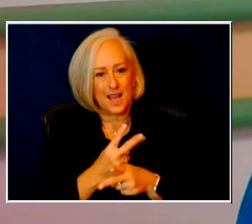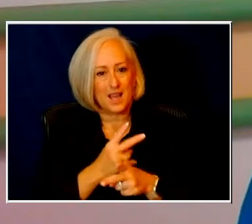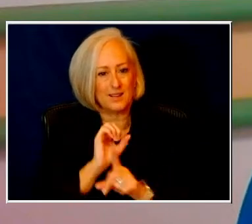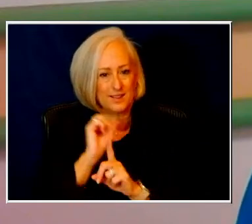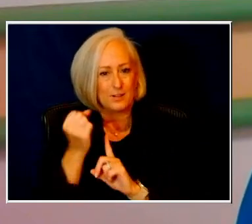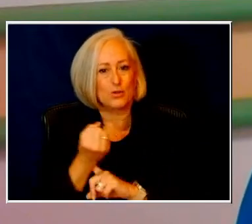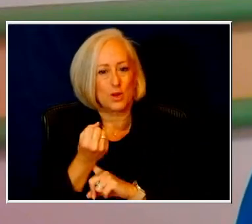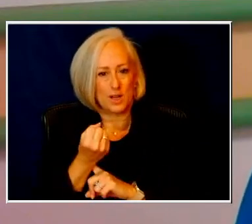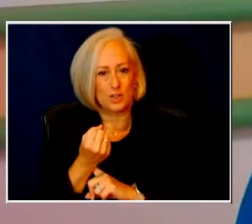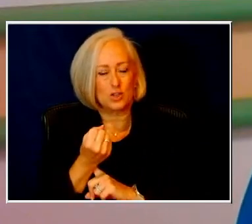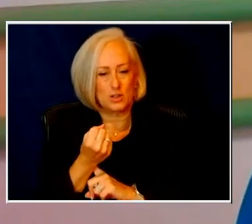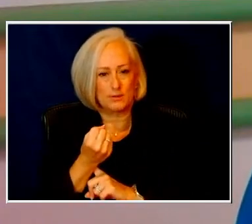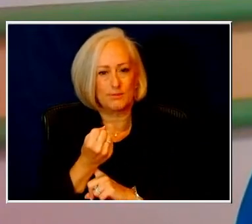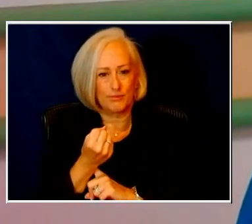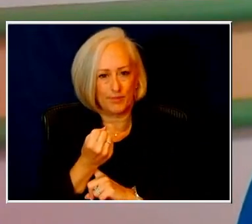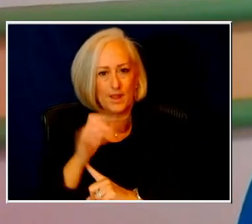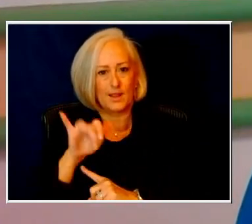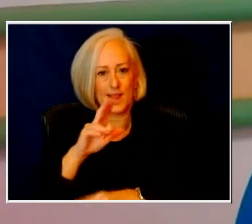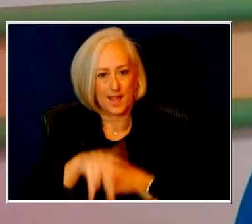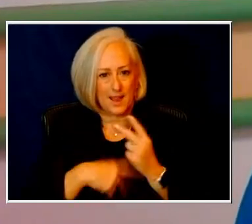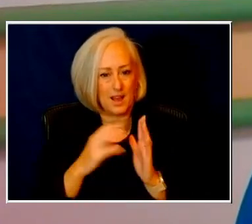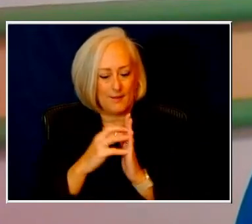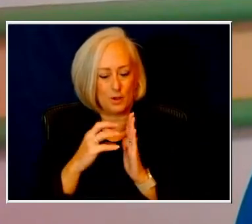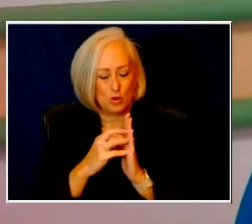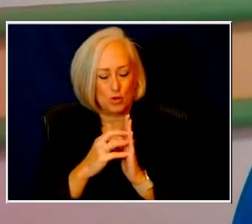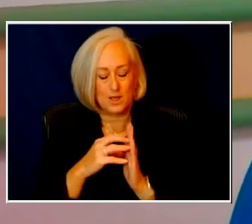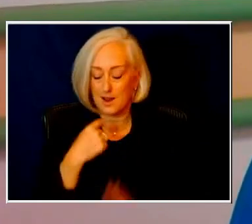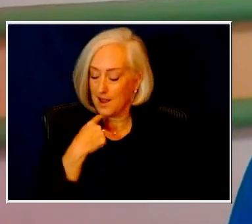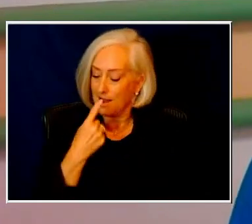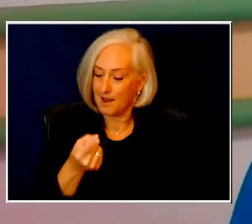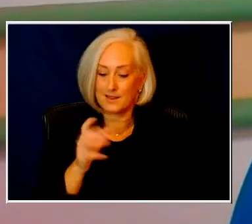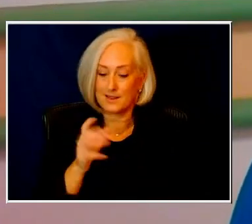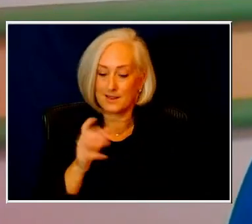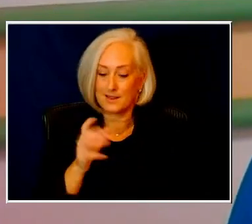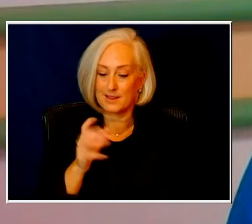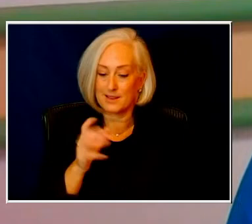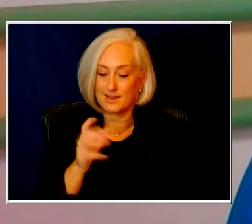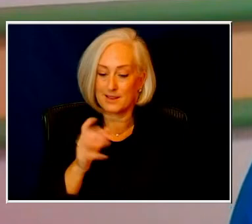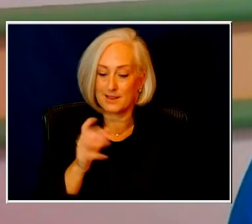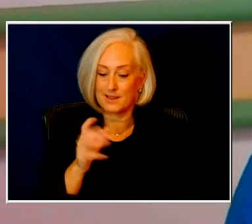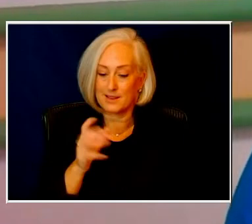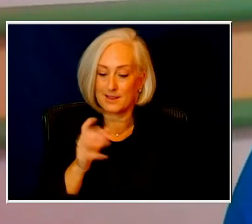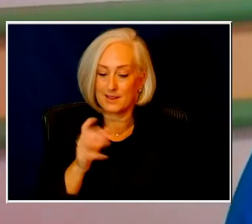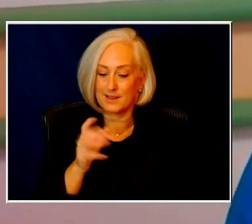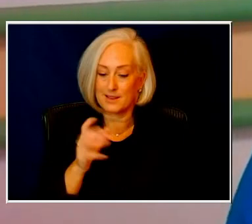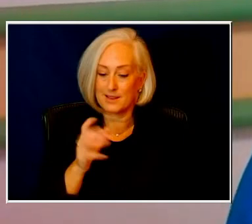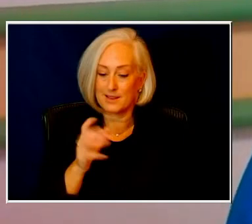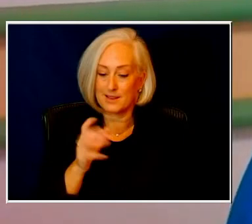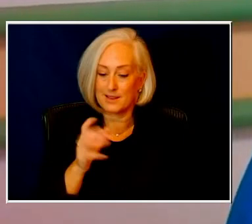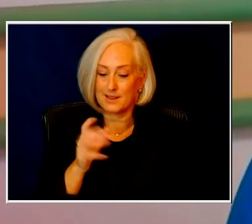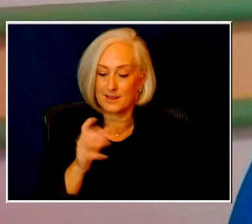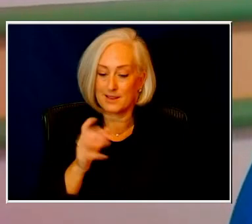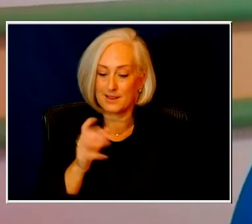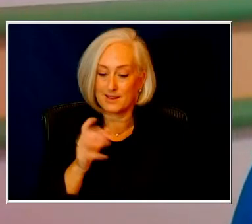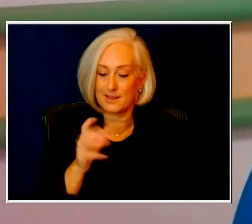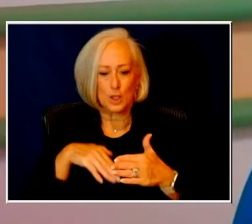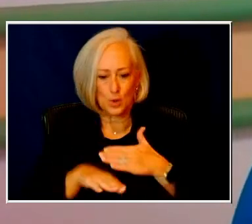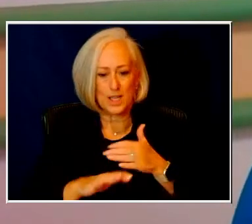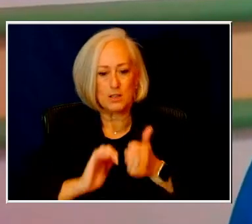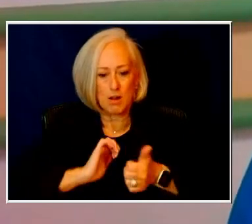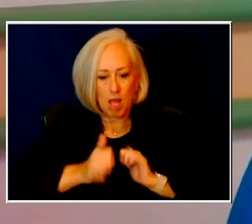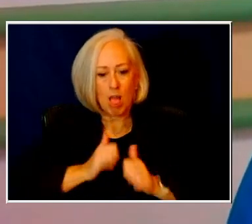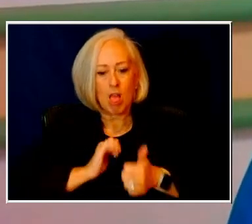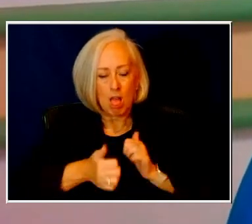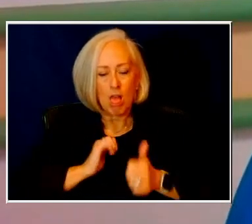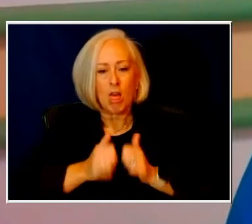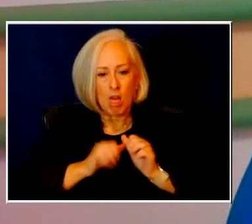situations, these types of tumors. And I always tell families that, I'm really sorry, but you've just entered a marathon race, and when